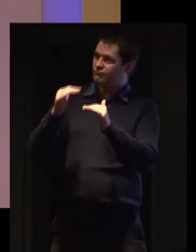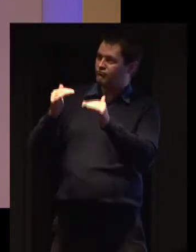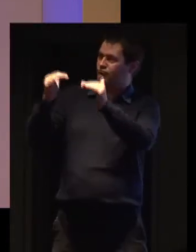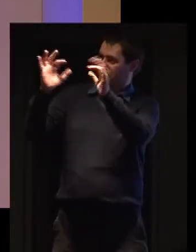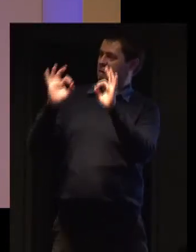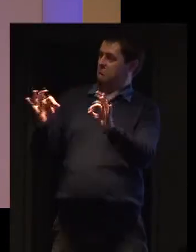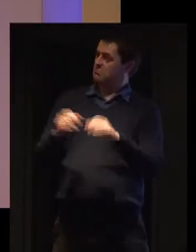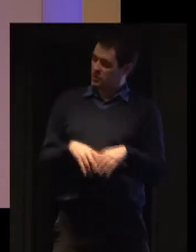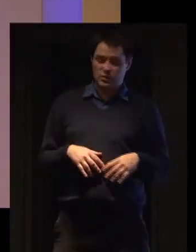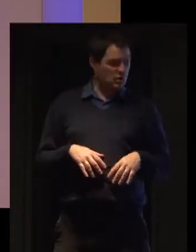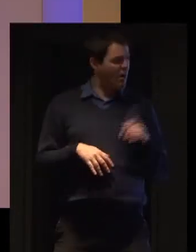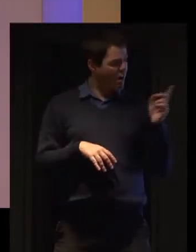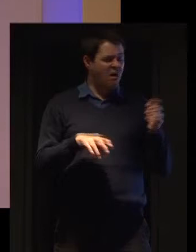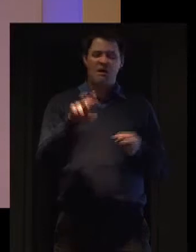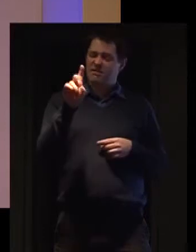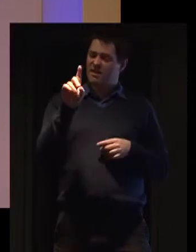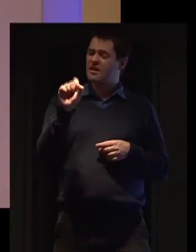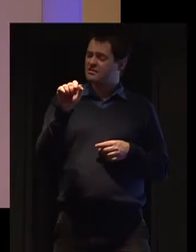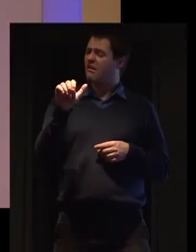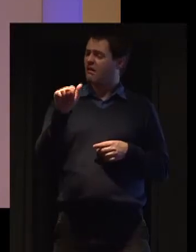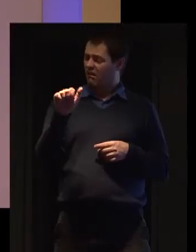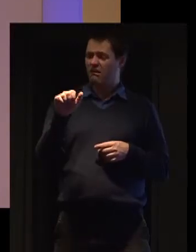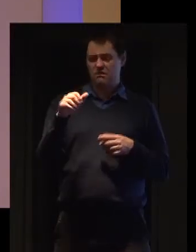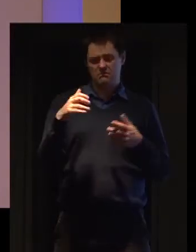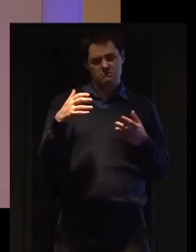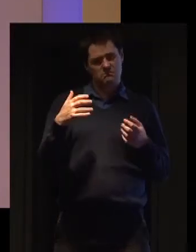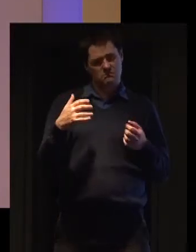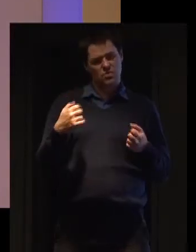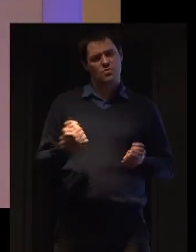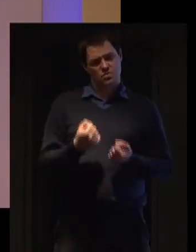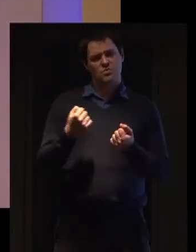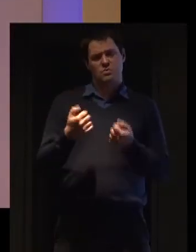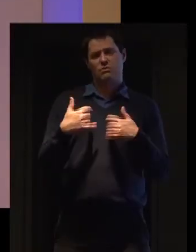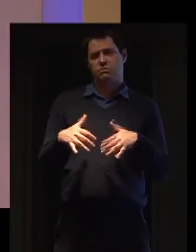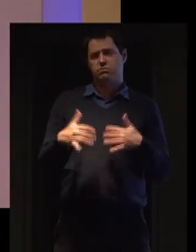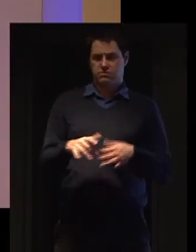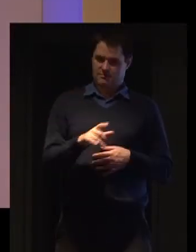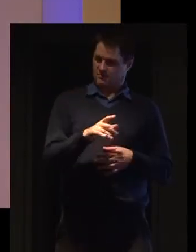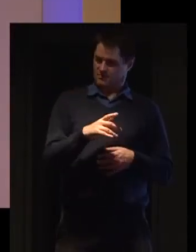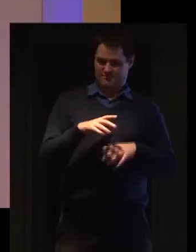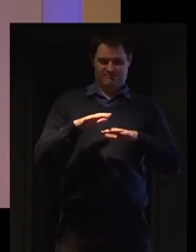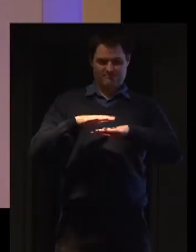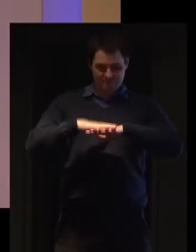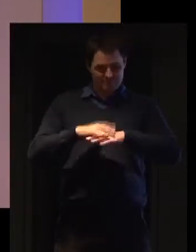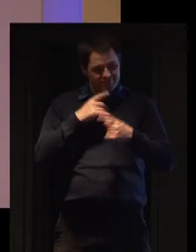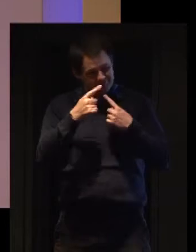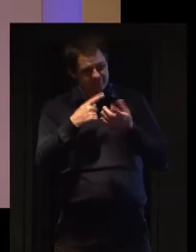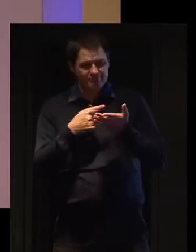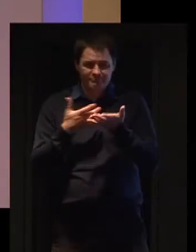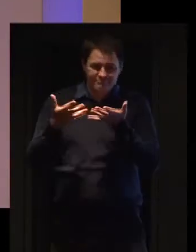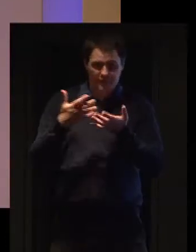DSAs? Well, yes. From day one, you have disabled people at the table. The key important people, as I said,